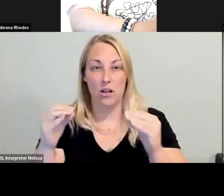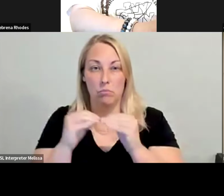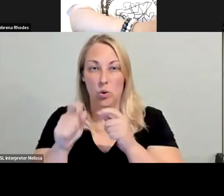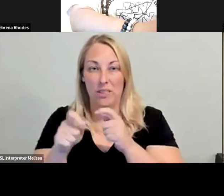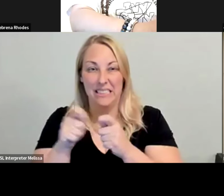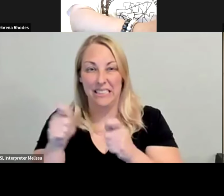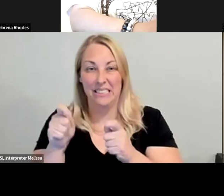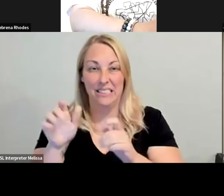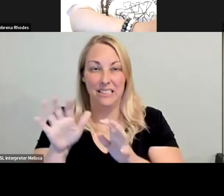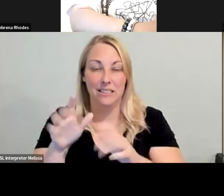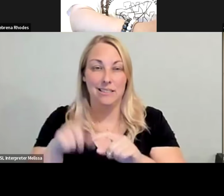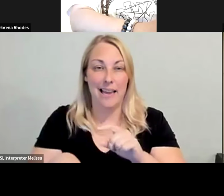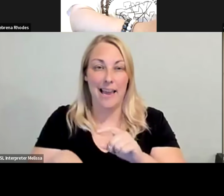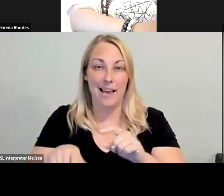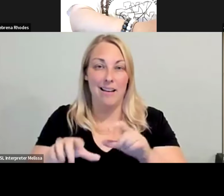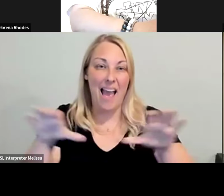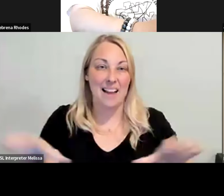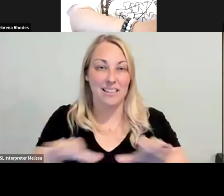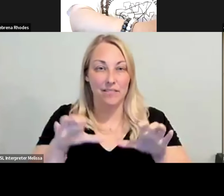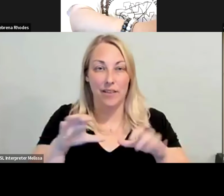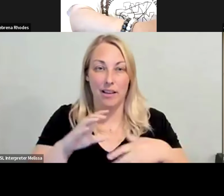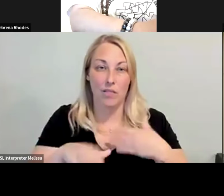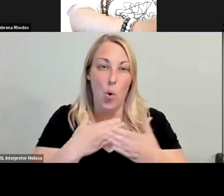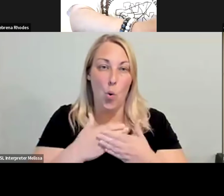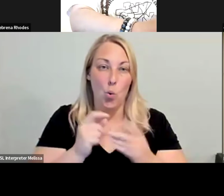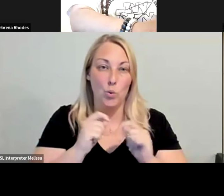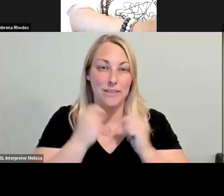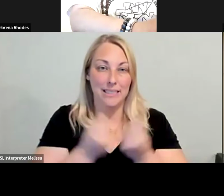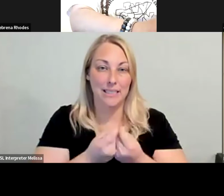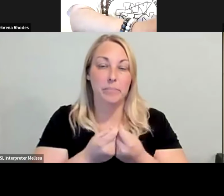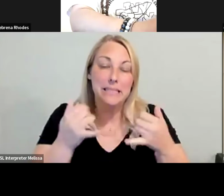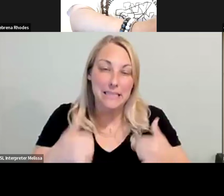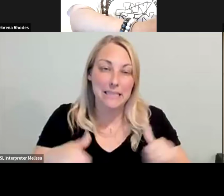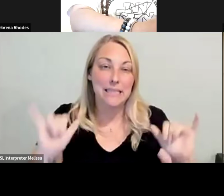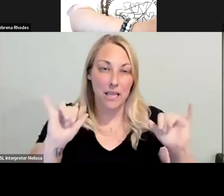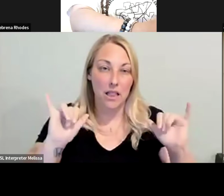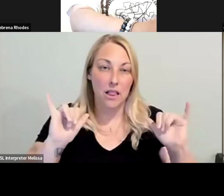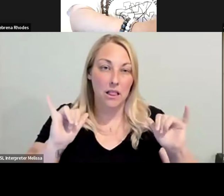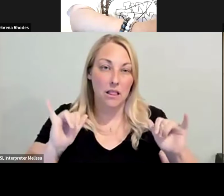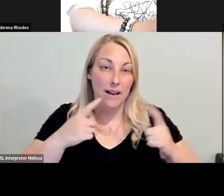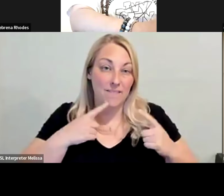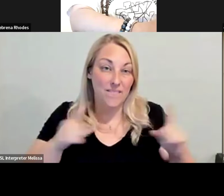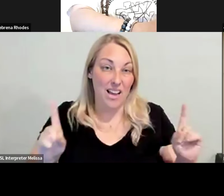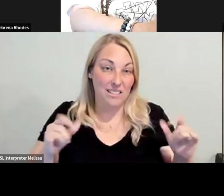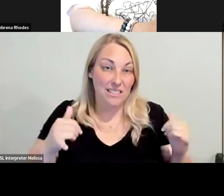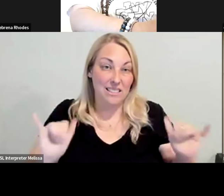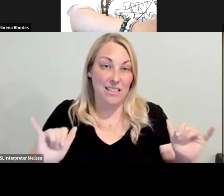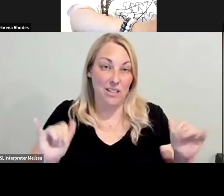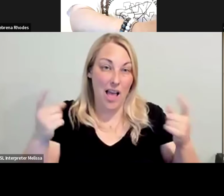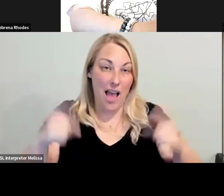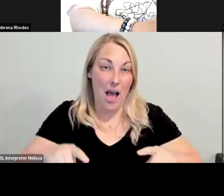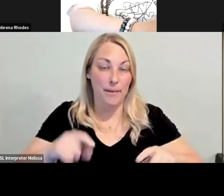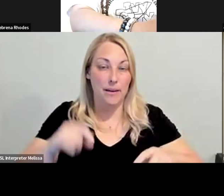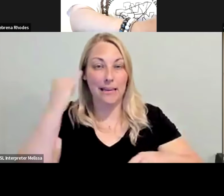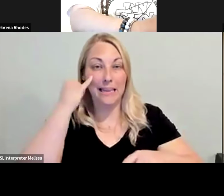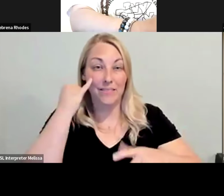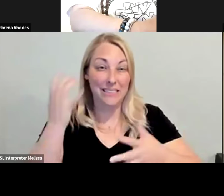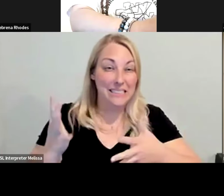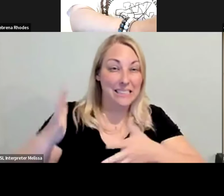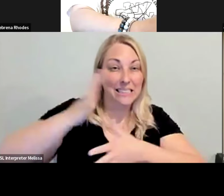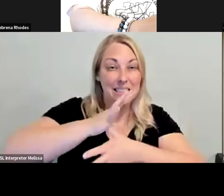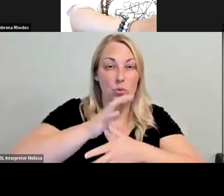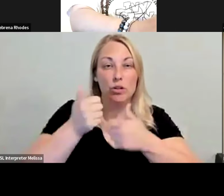team all at once. But it is still in effect. So if there's something that's pressing, we try and work with our partners.